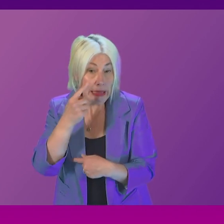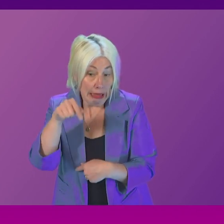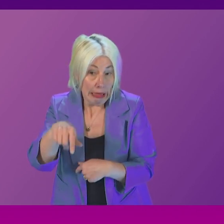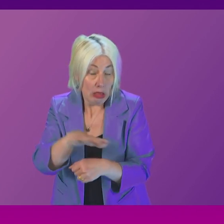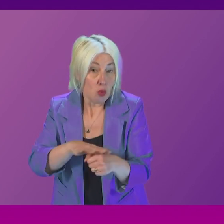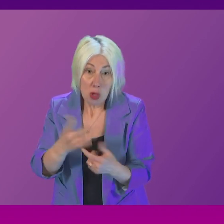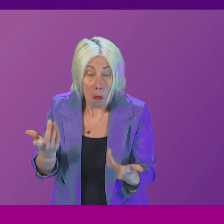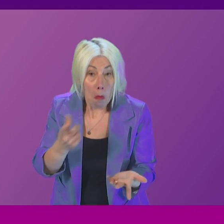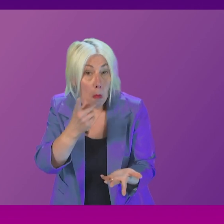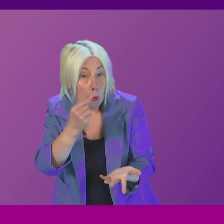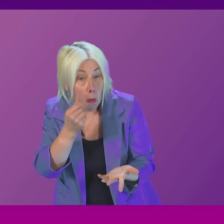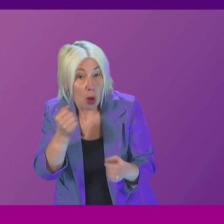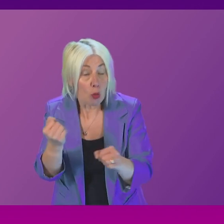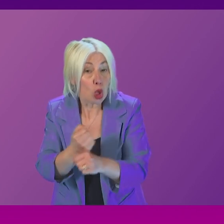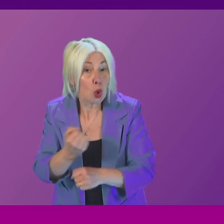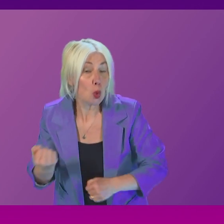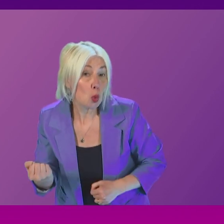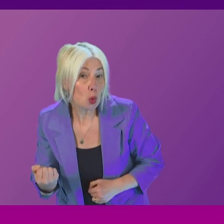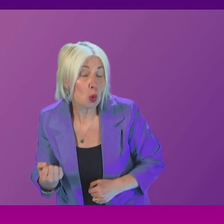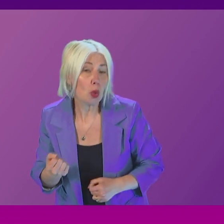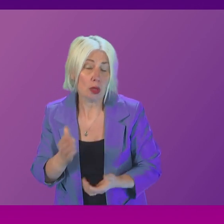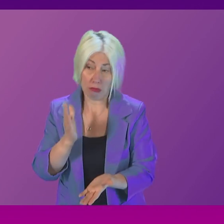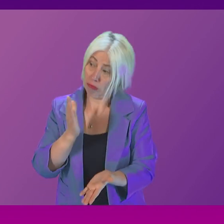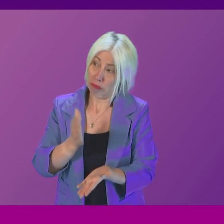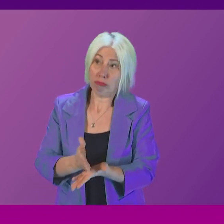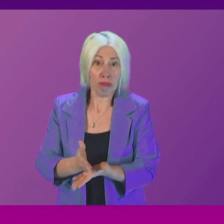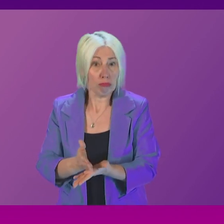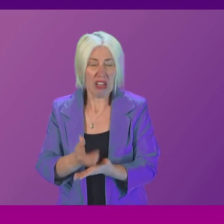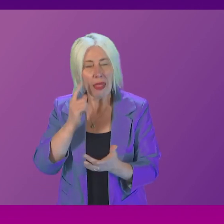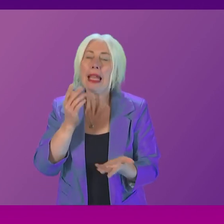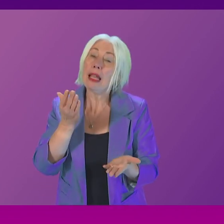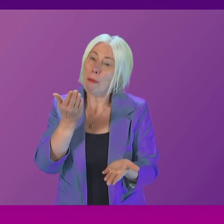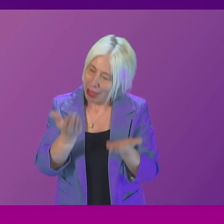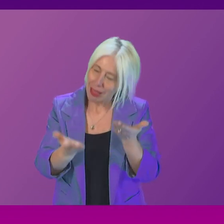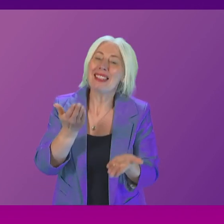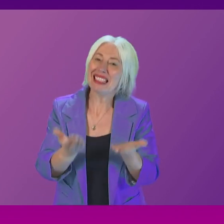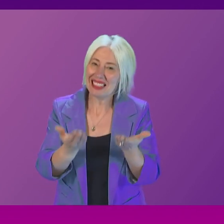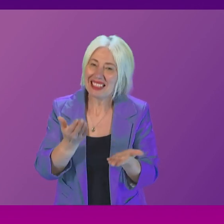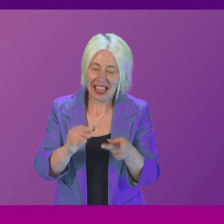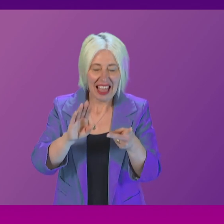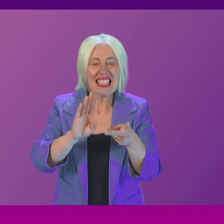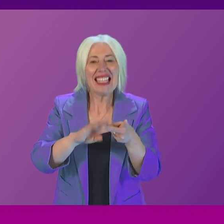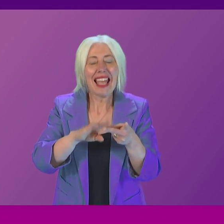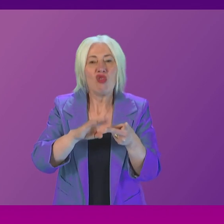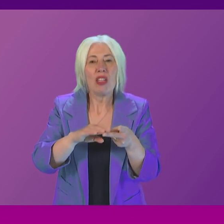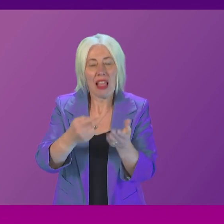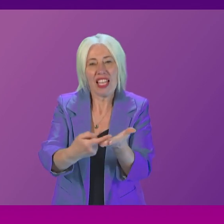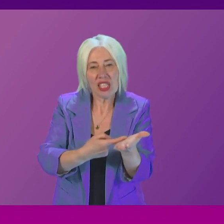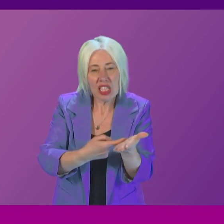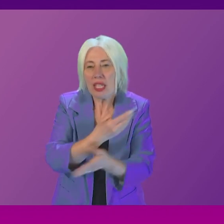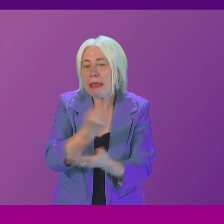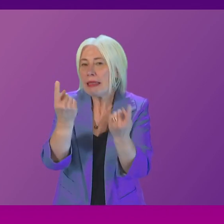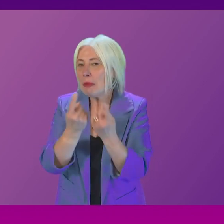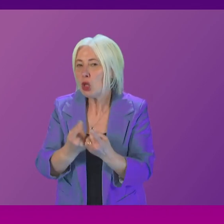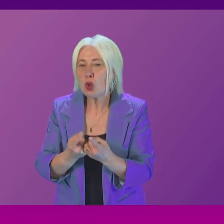can be done. Genuinely, I think it always is a balance when it comes to secondary legislation. There'll be some issues that will